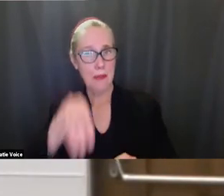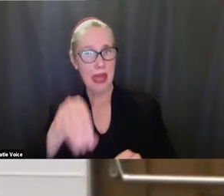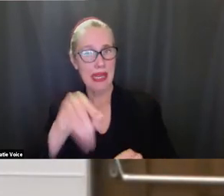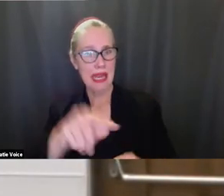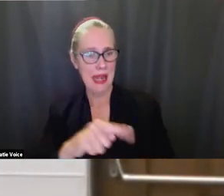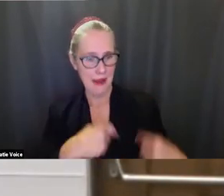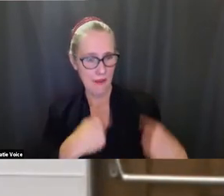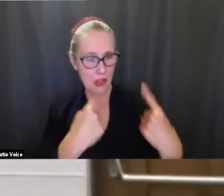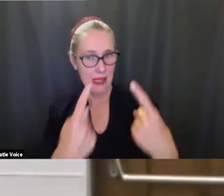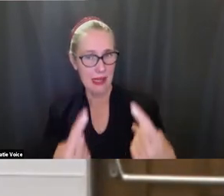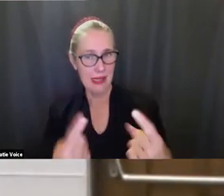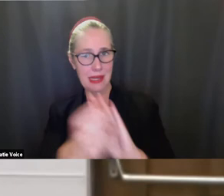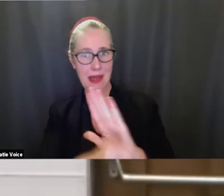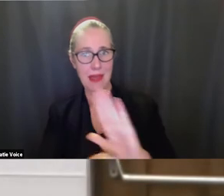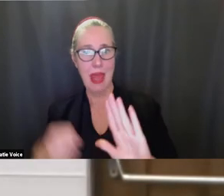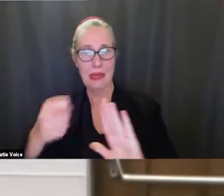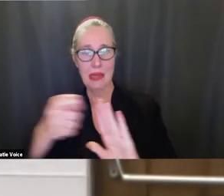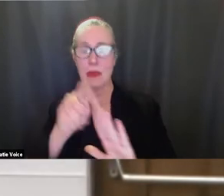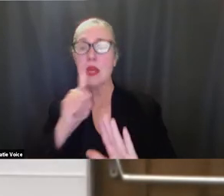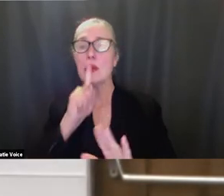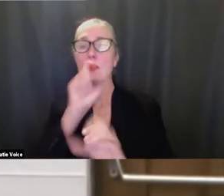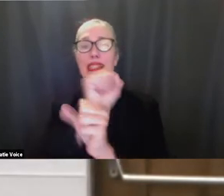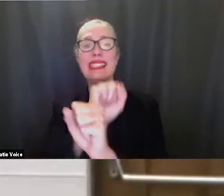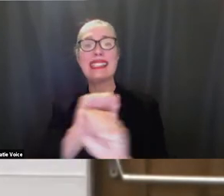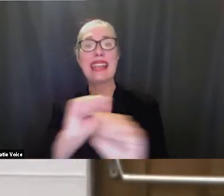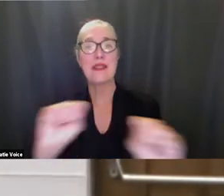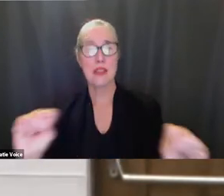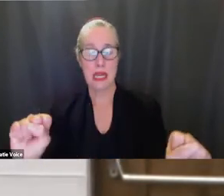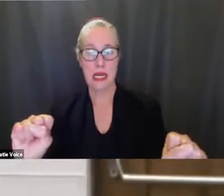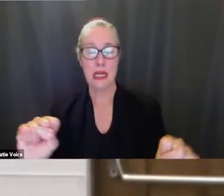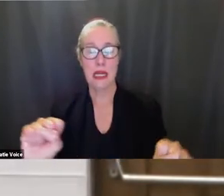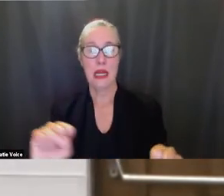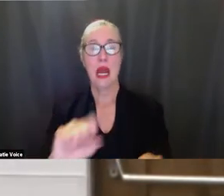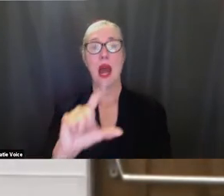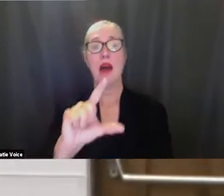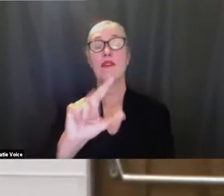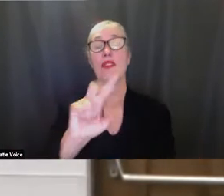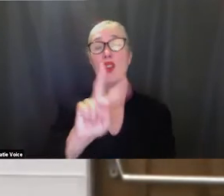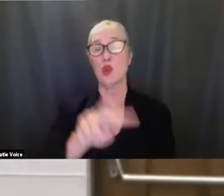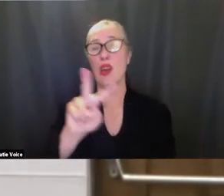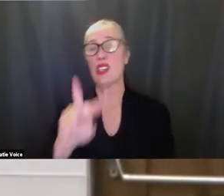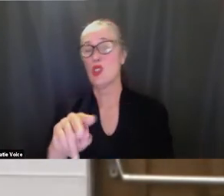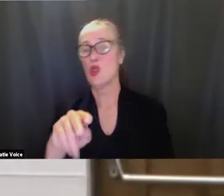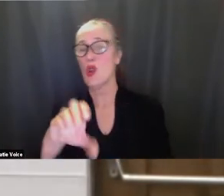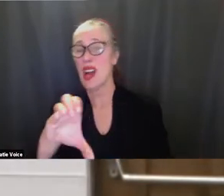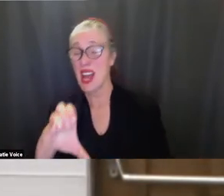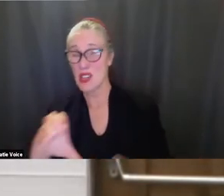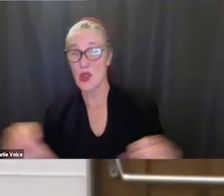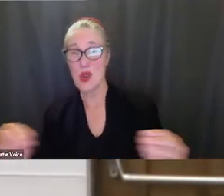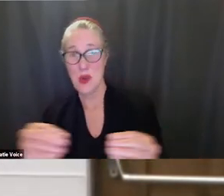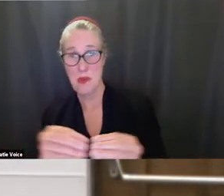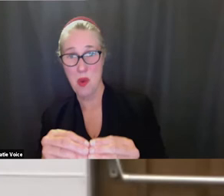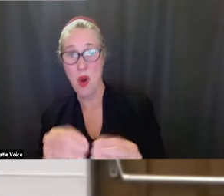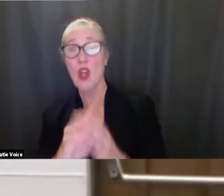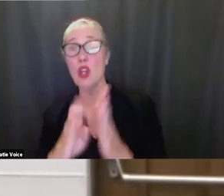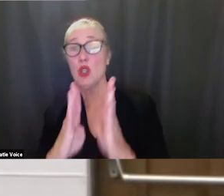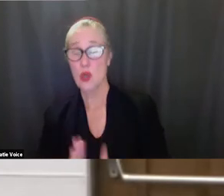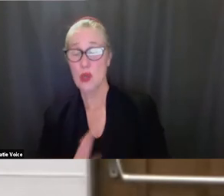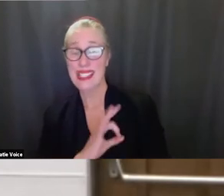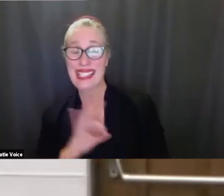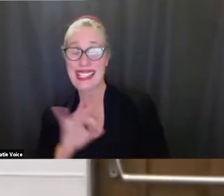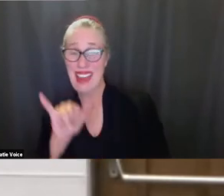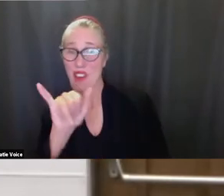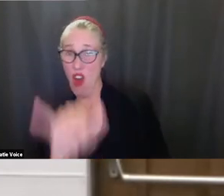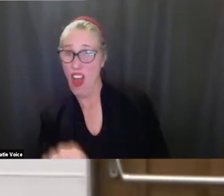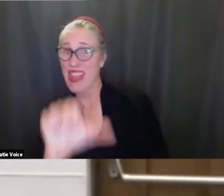that time to ensure the safety and well-being of the 2200 plus students and staff who are on that campus